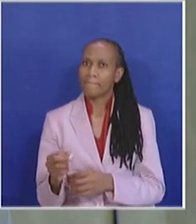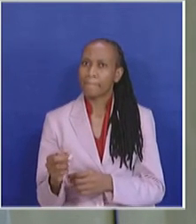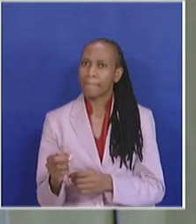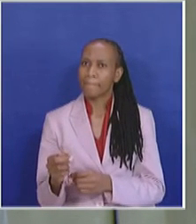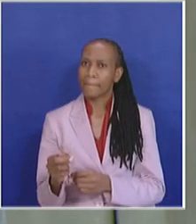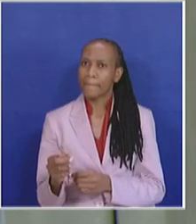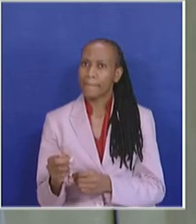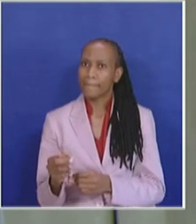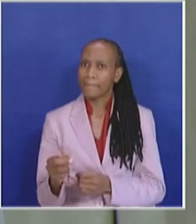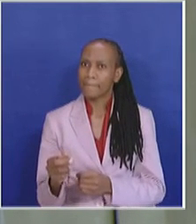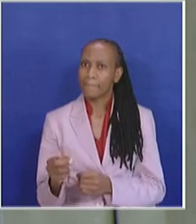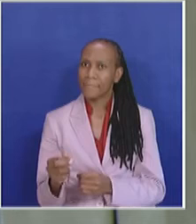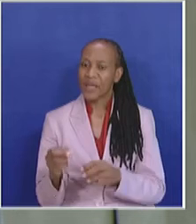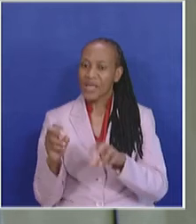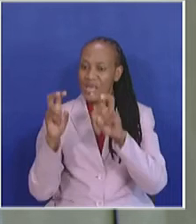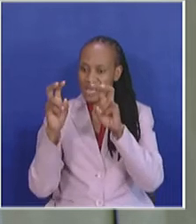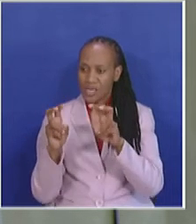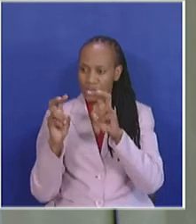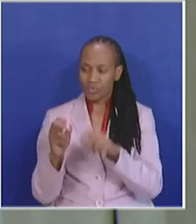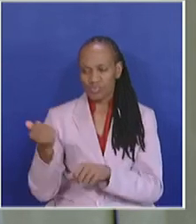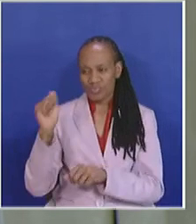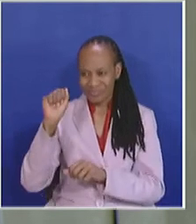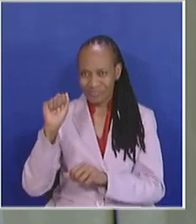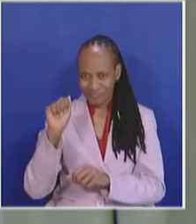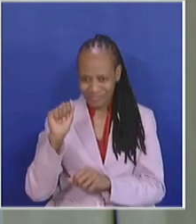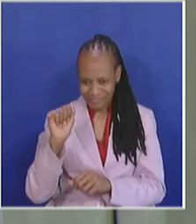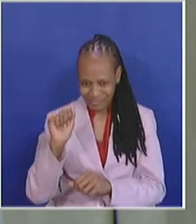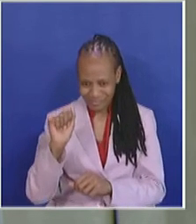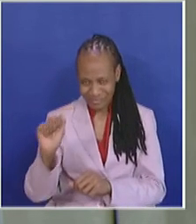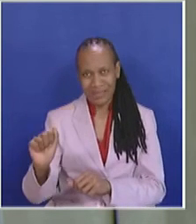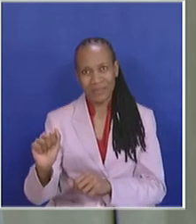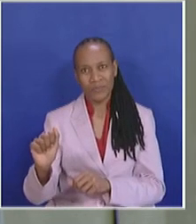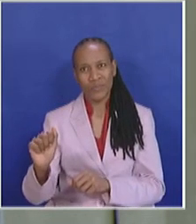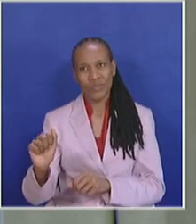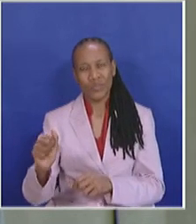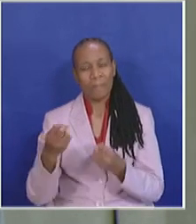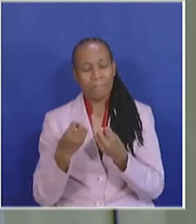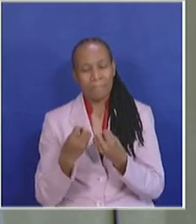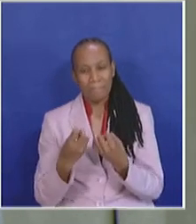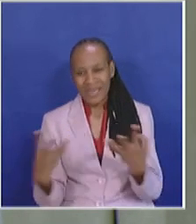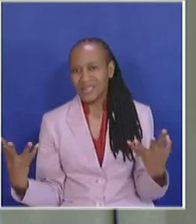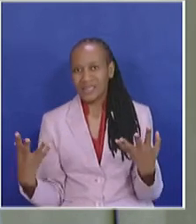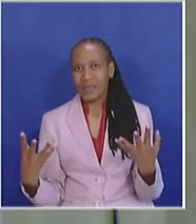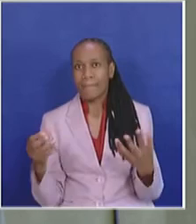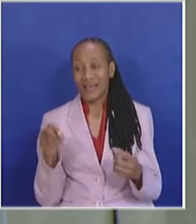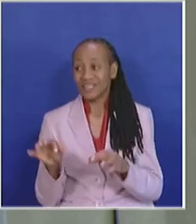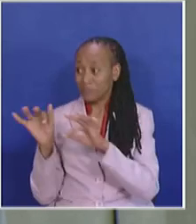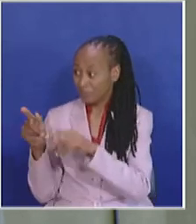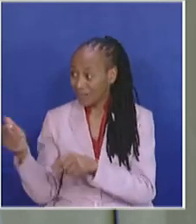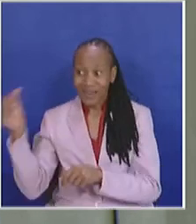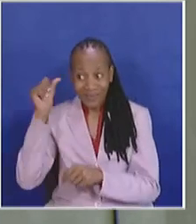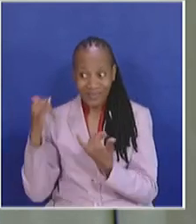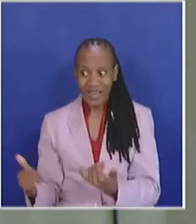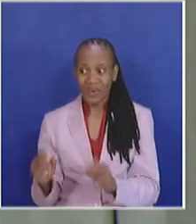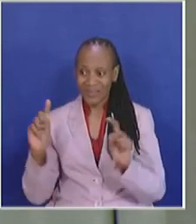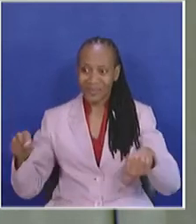address previous backlogs ezenziwa ngabantu bangqolayo. So bayacela at least